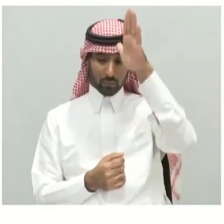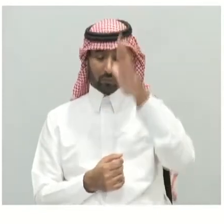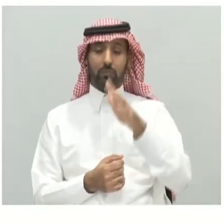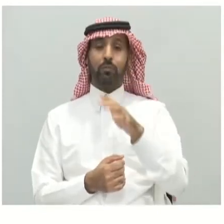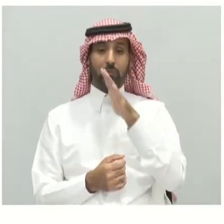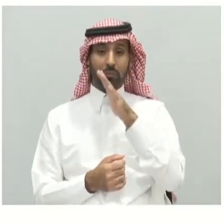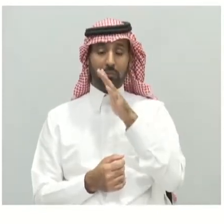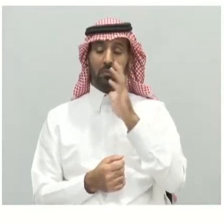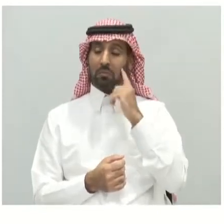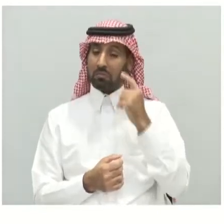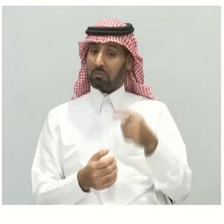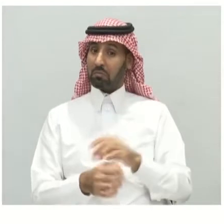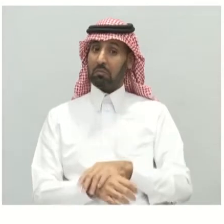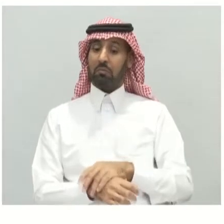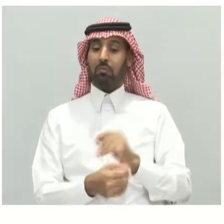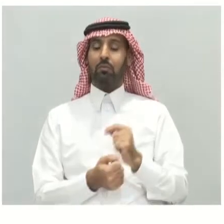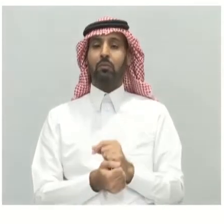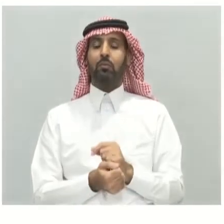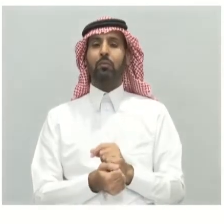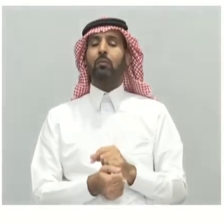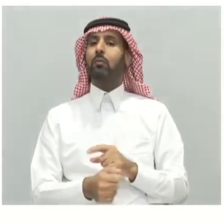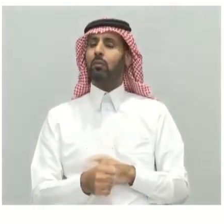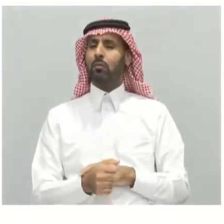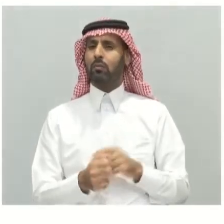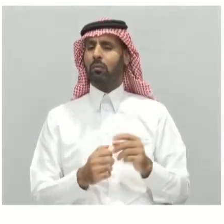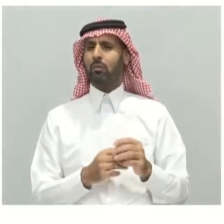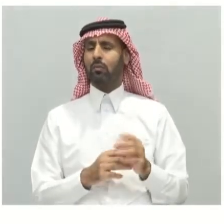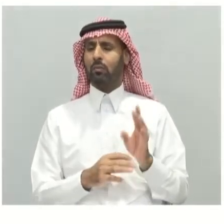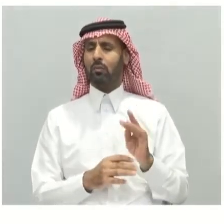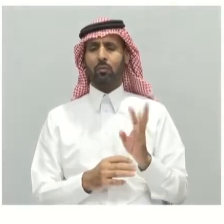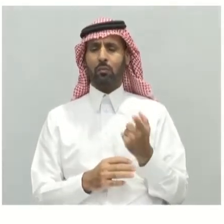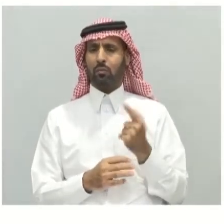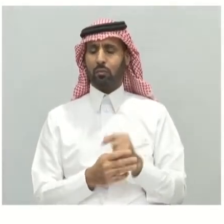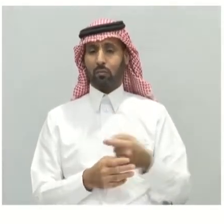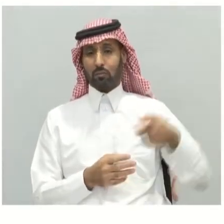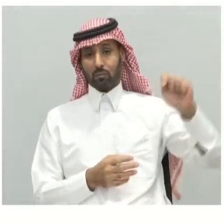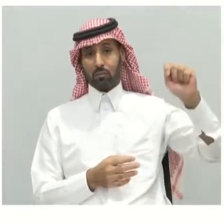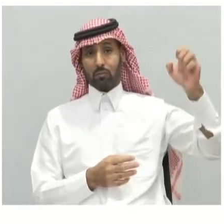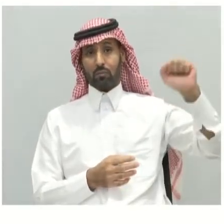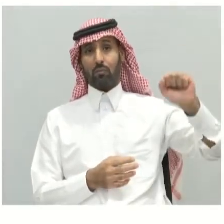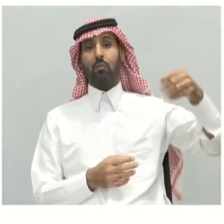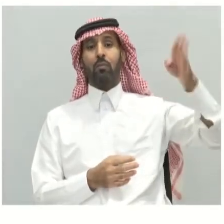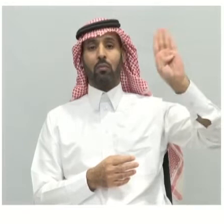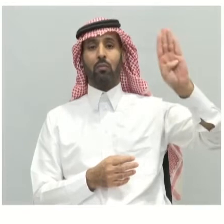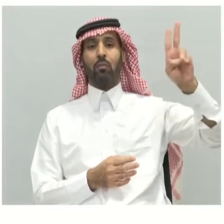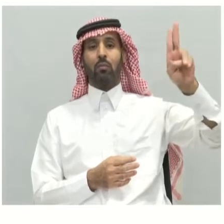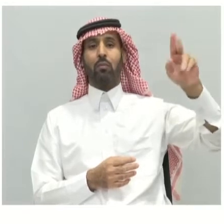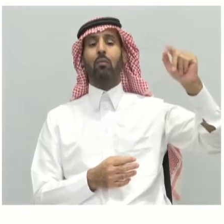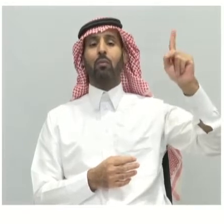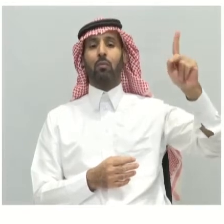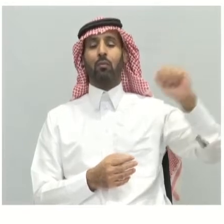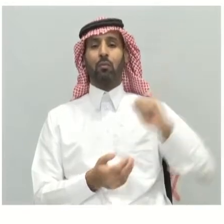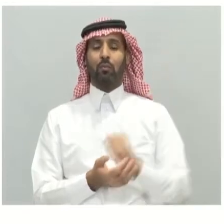married in Tabuk. Okay? So, this is another example. The team